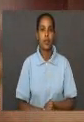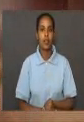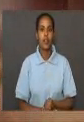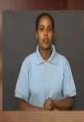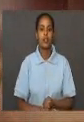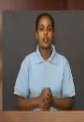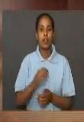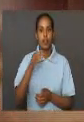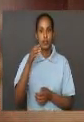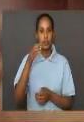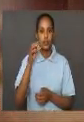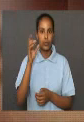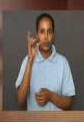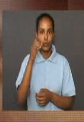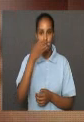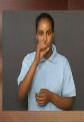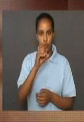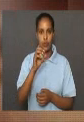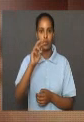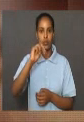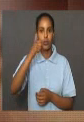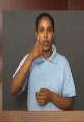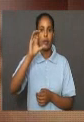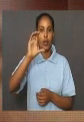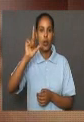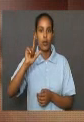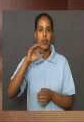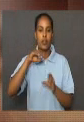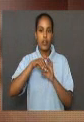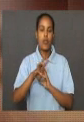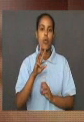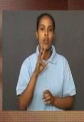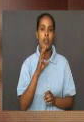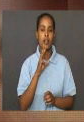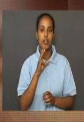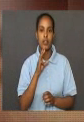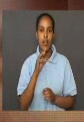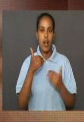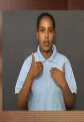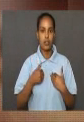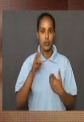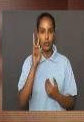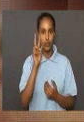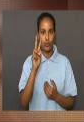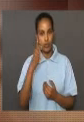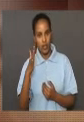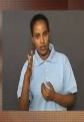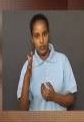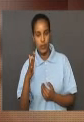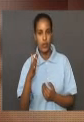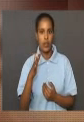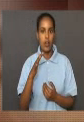A solution of sodium chloride in water has two types